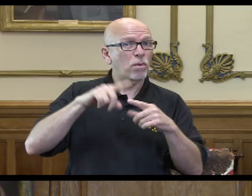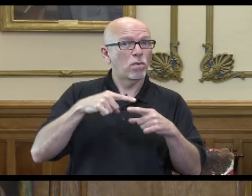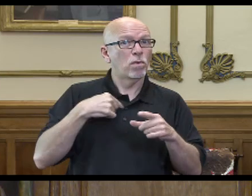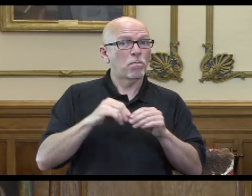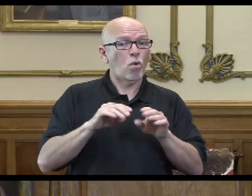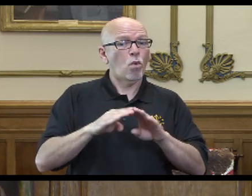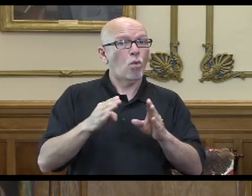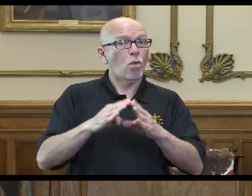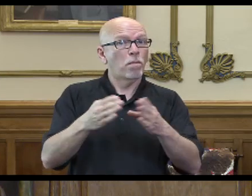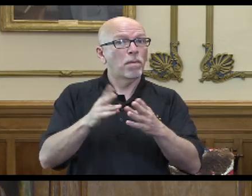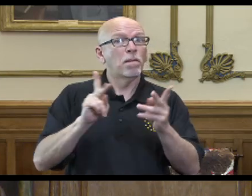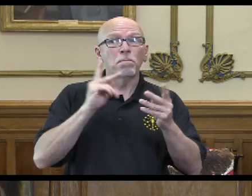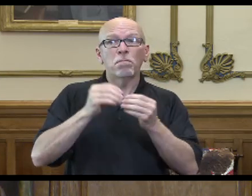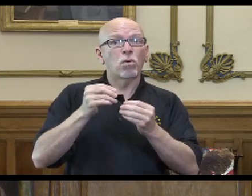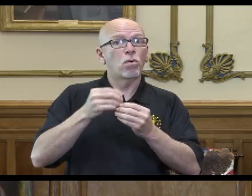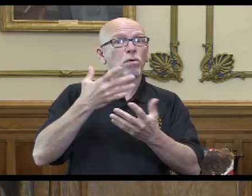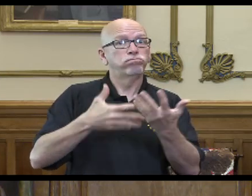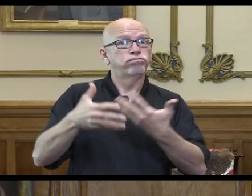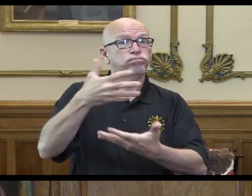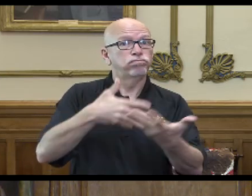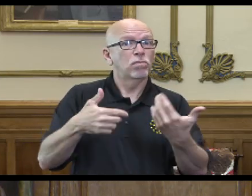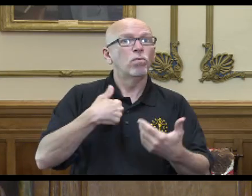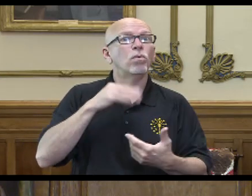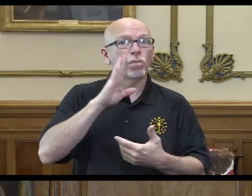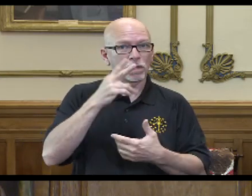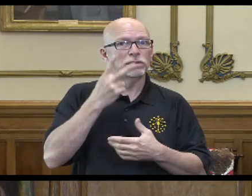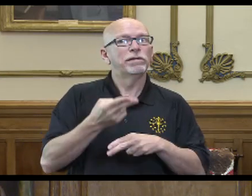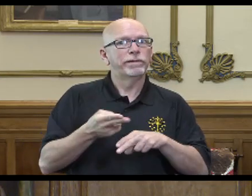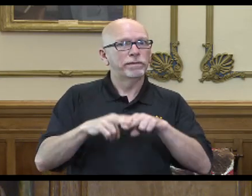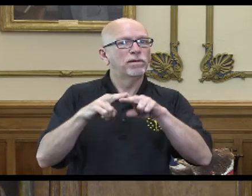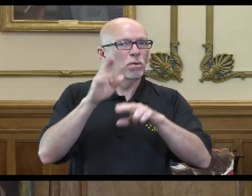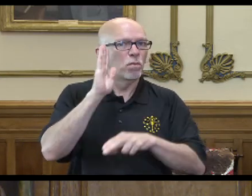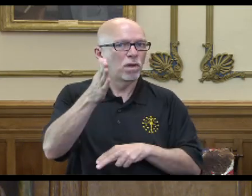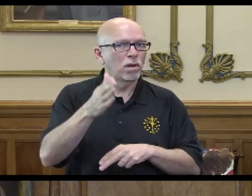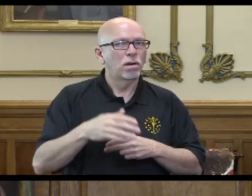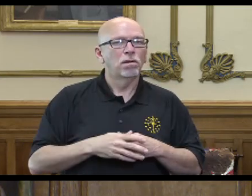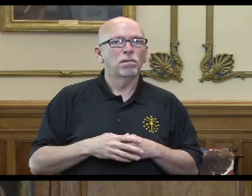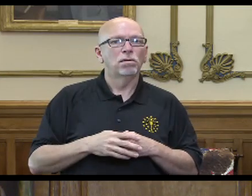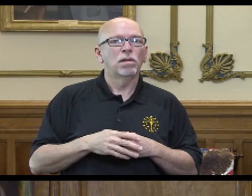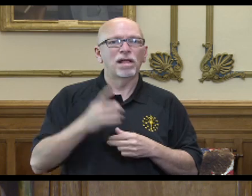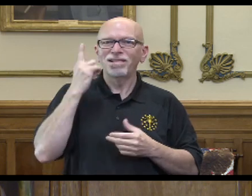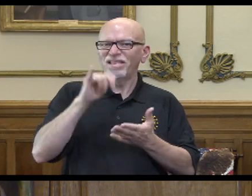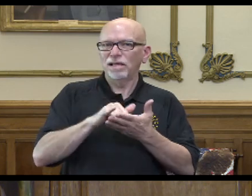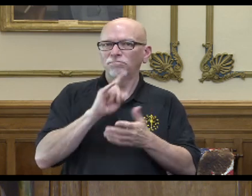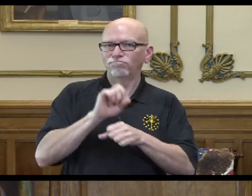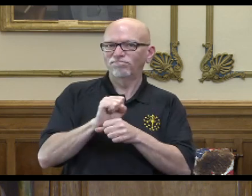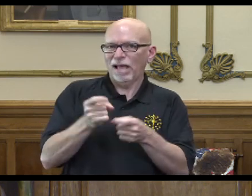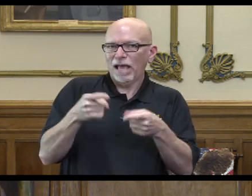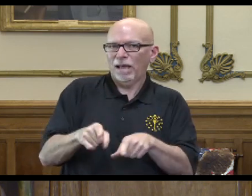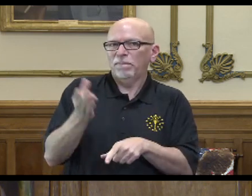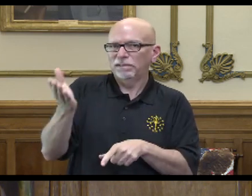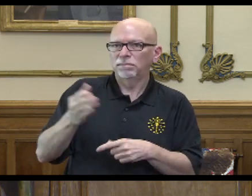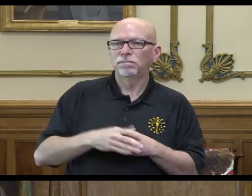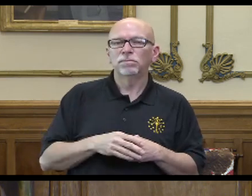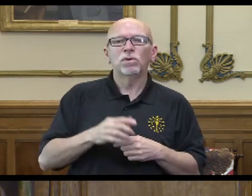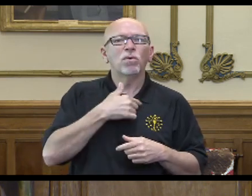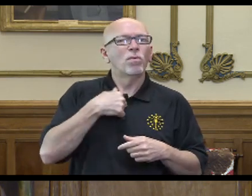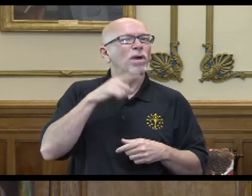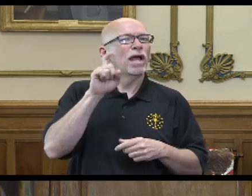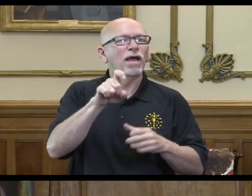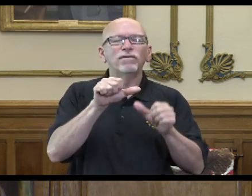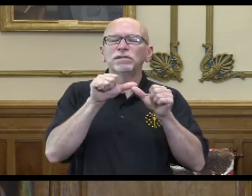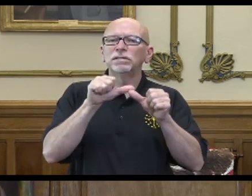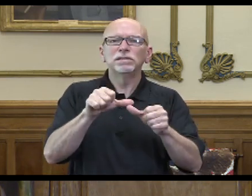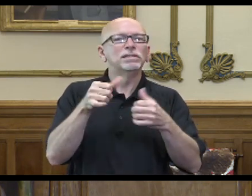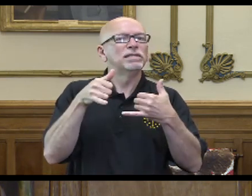up and people are getting out more, we will see more cases. And I think that's what's happening here. So we need to continue to practice